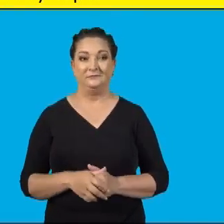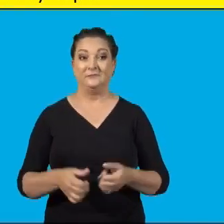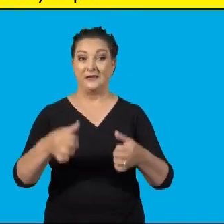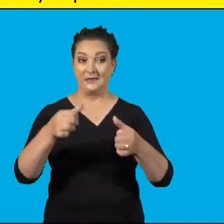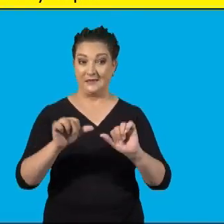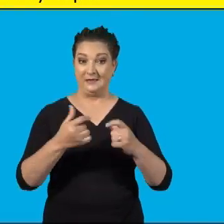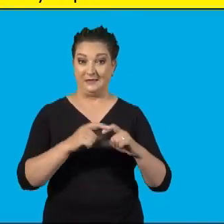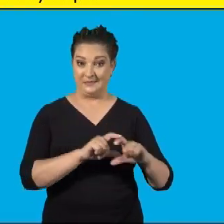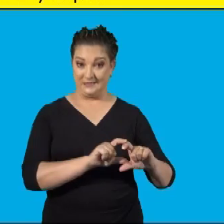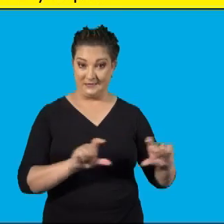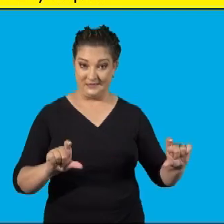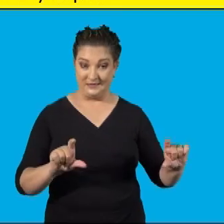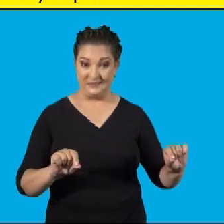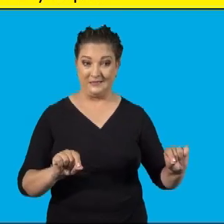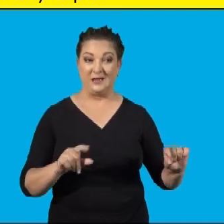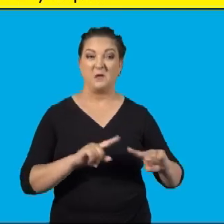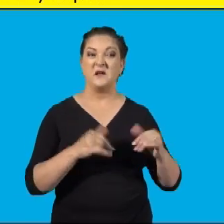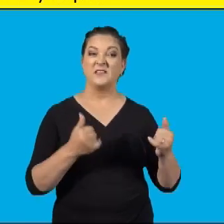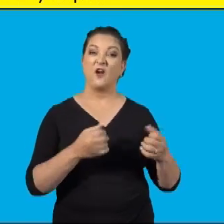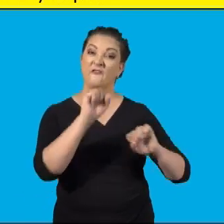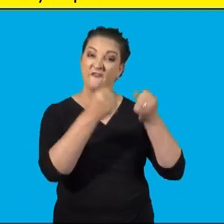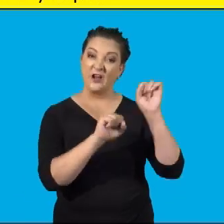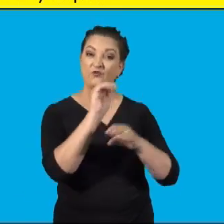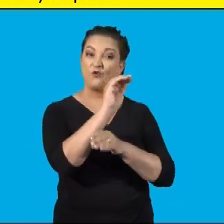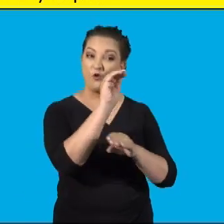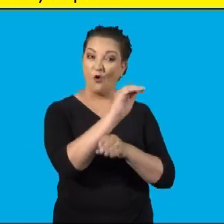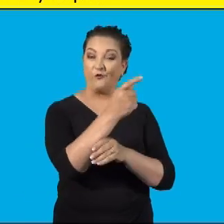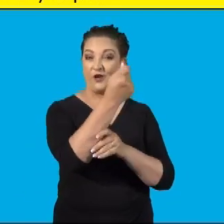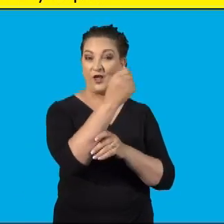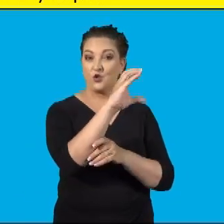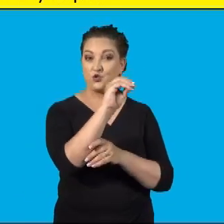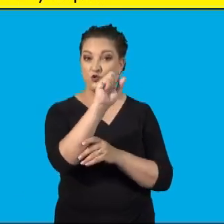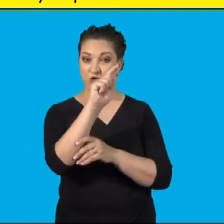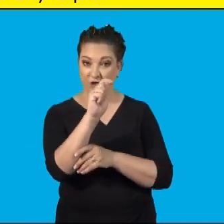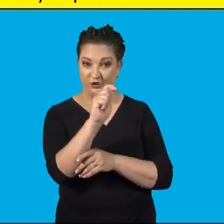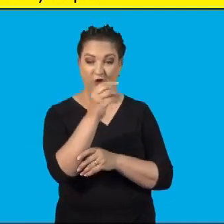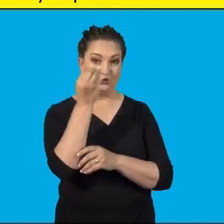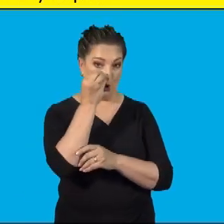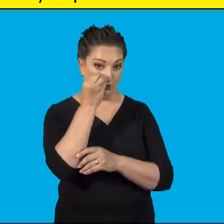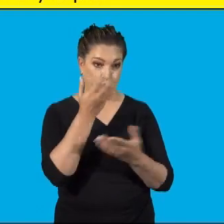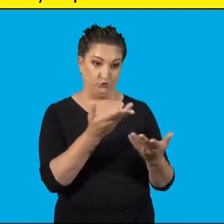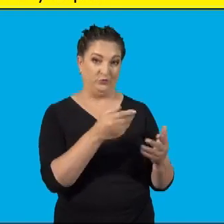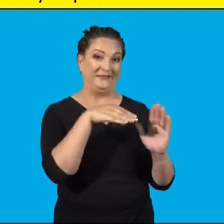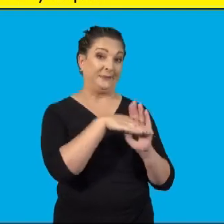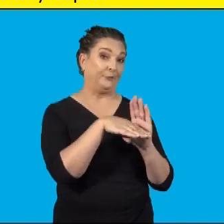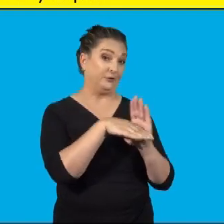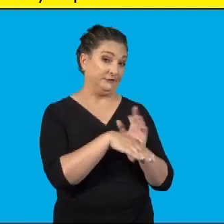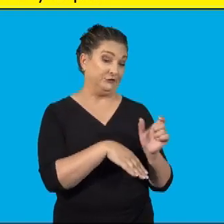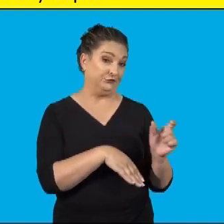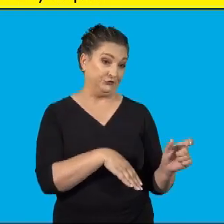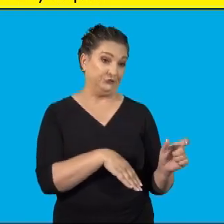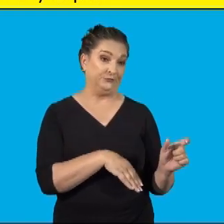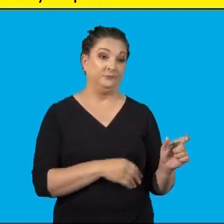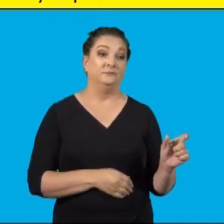112,940. And then I bring that now onto my factory overhead cost note. And then I'll say